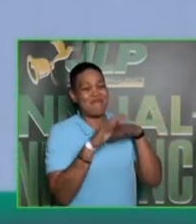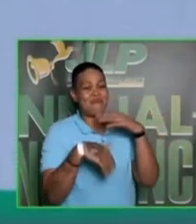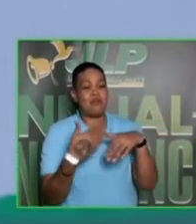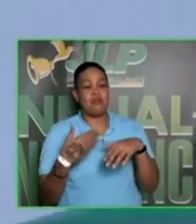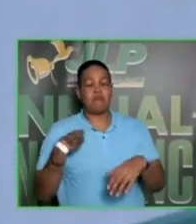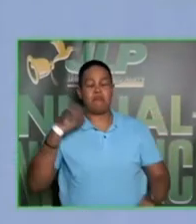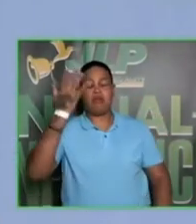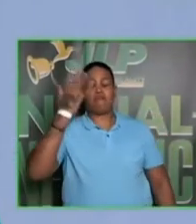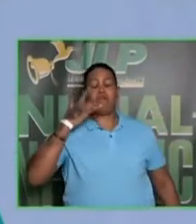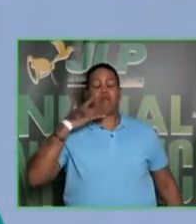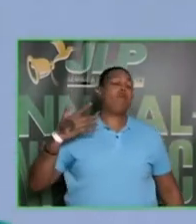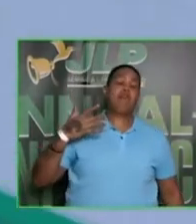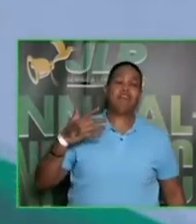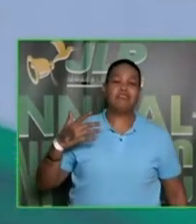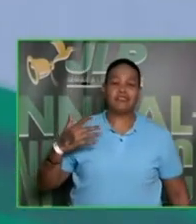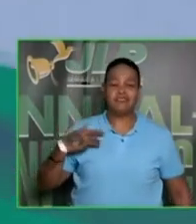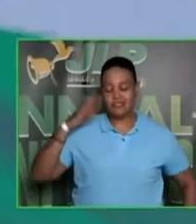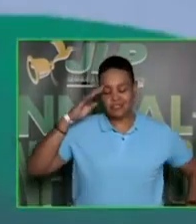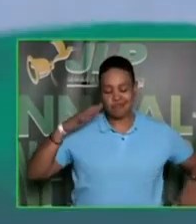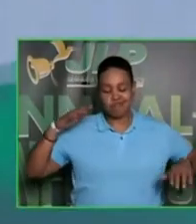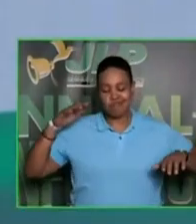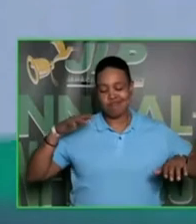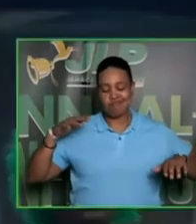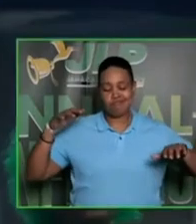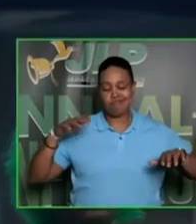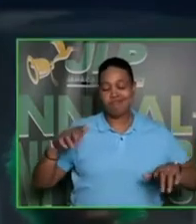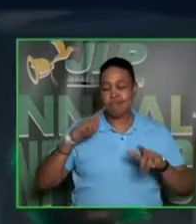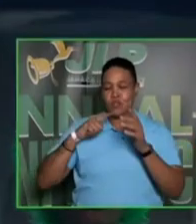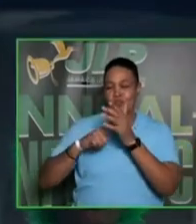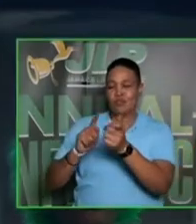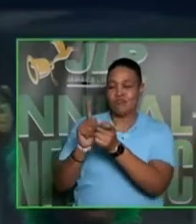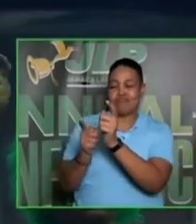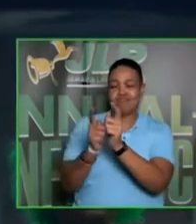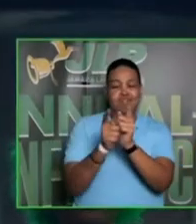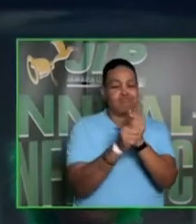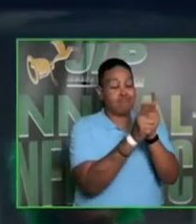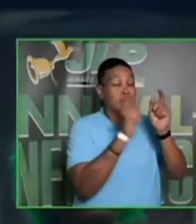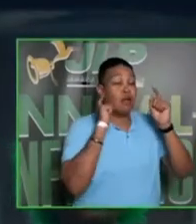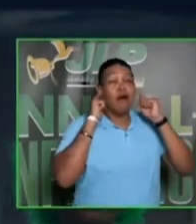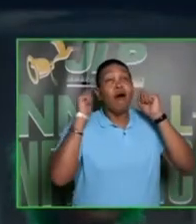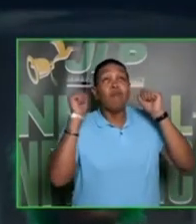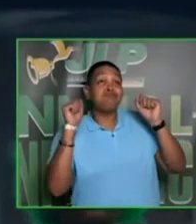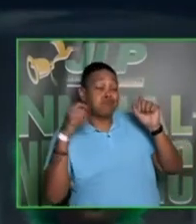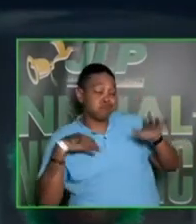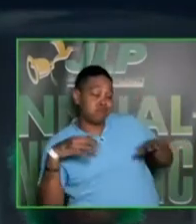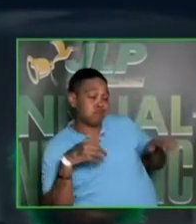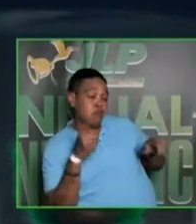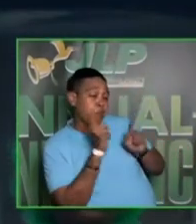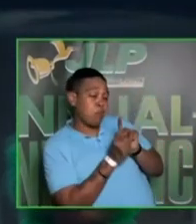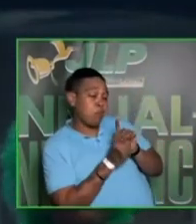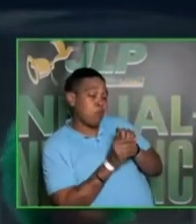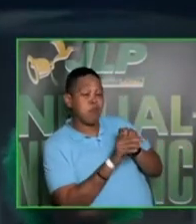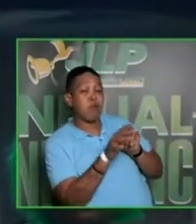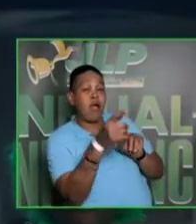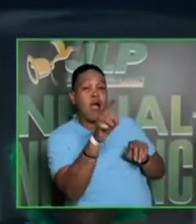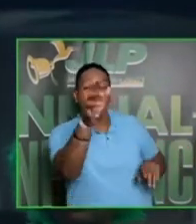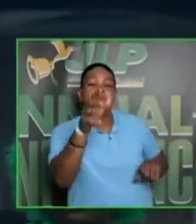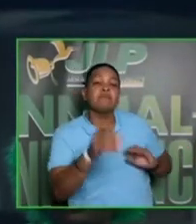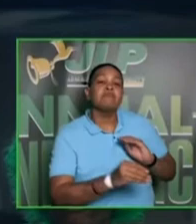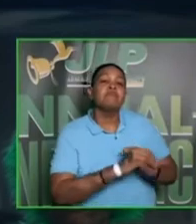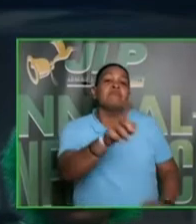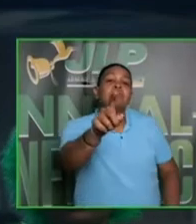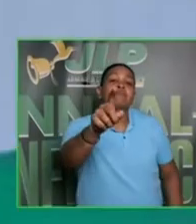sister, we are create waves like the ocean, yeah. We know they are better than your son, all the explosion, and we make the commotion, yeah.